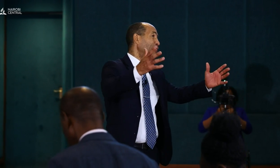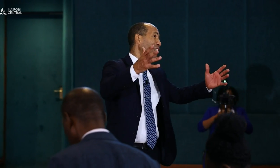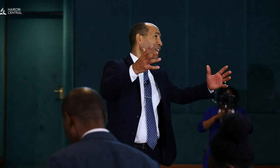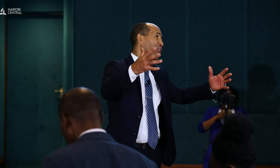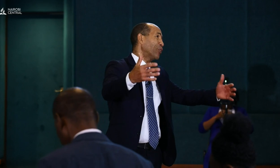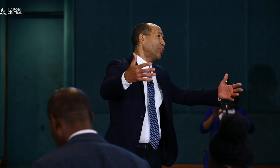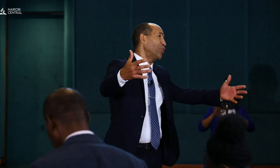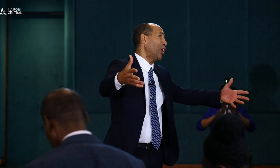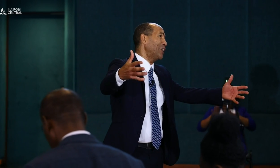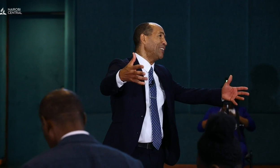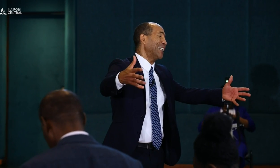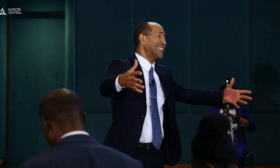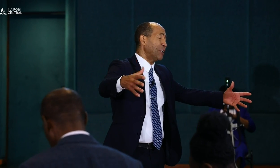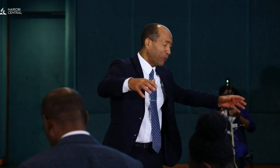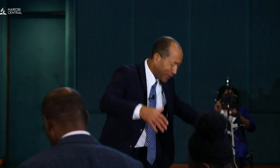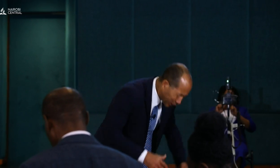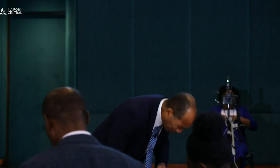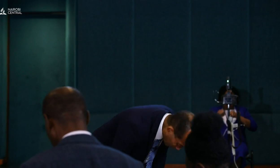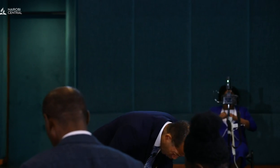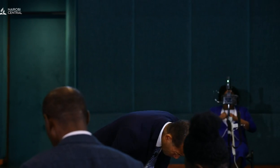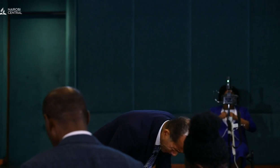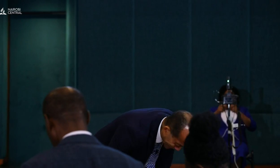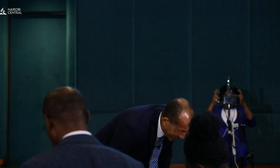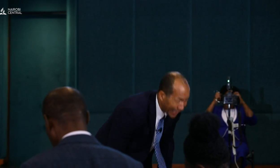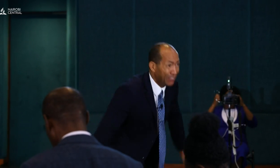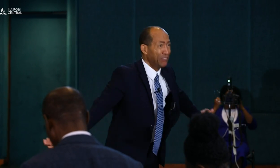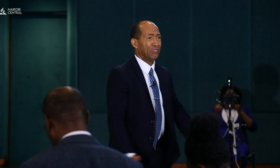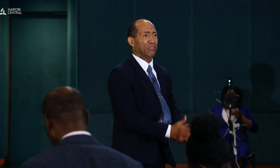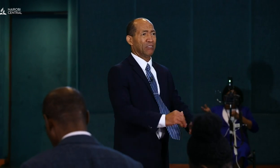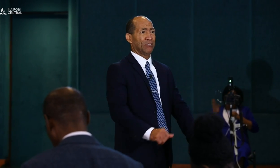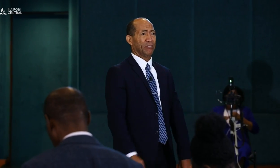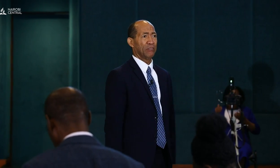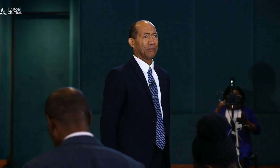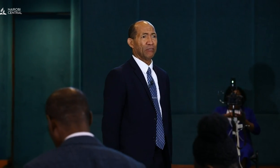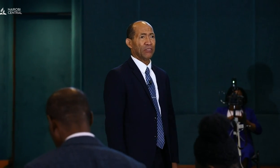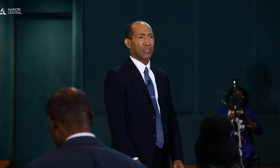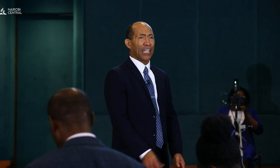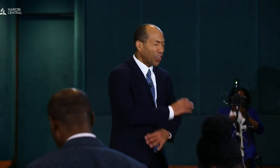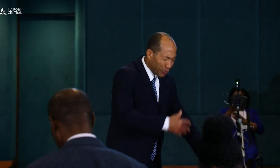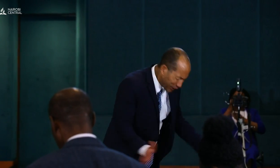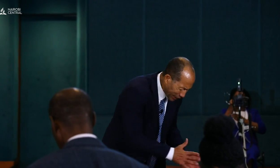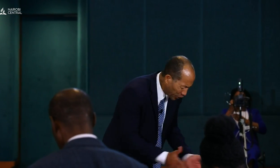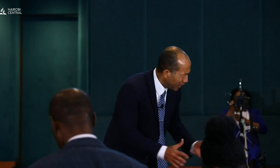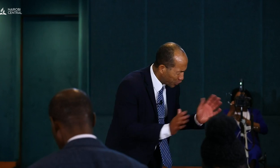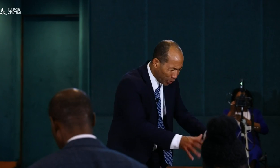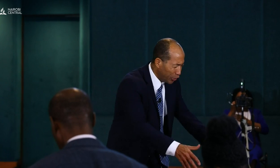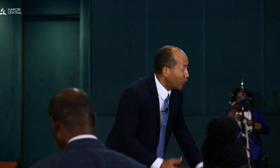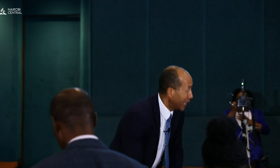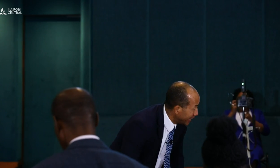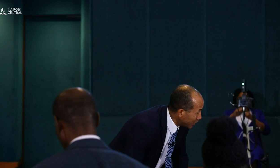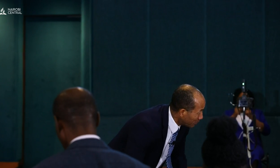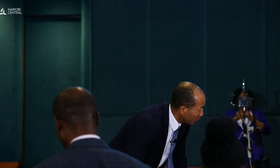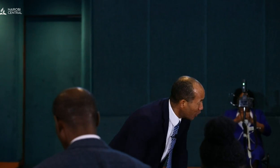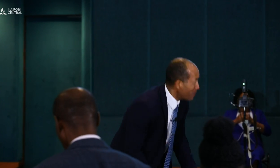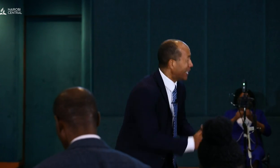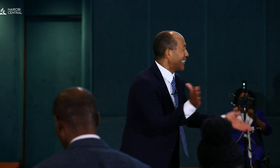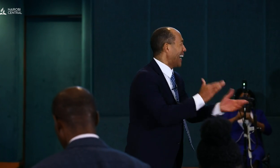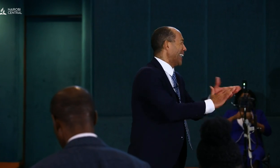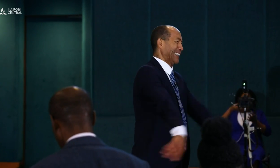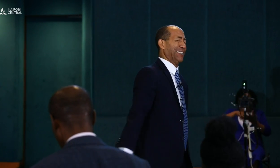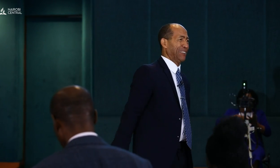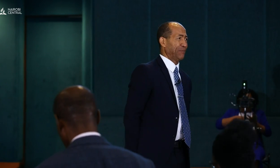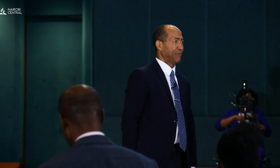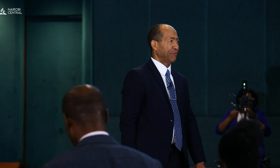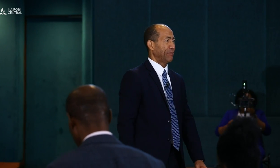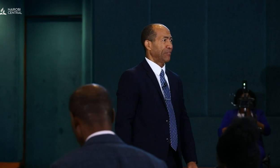And even if the devil throw you down and you slip up, get up and come back again. As often as you throw you down, get up and come